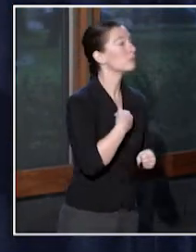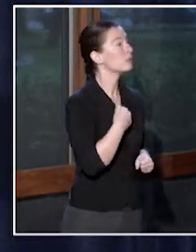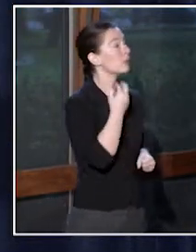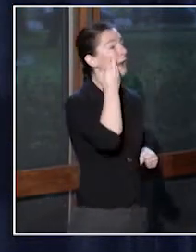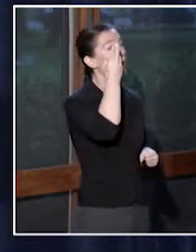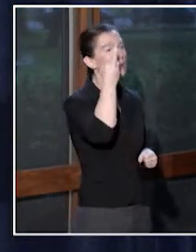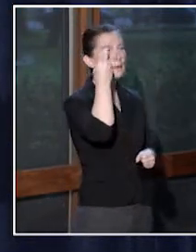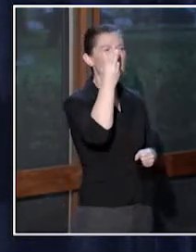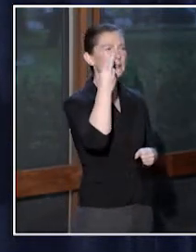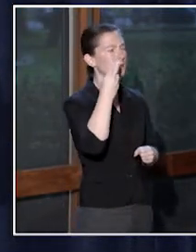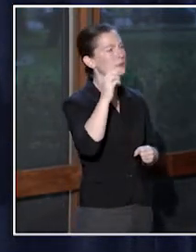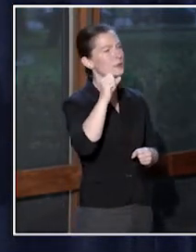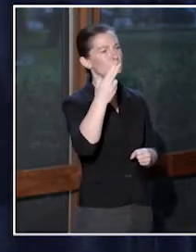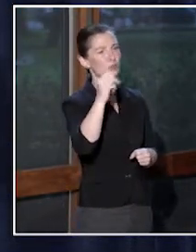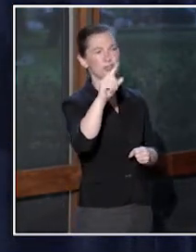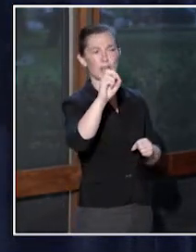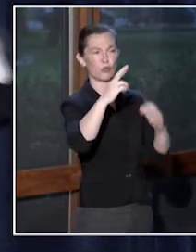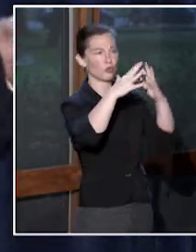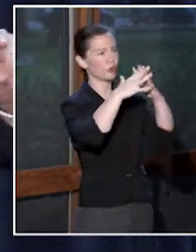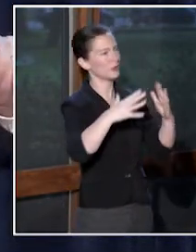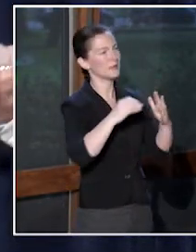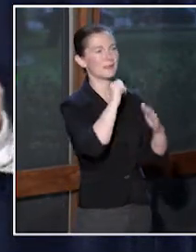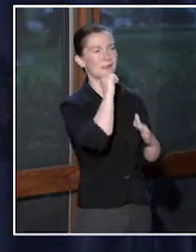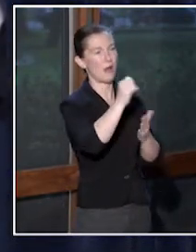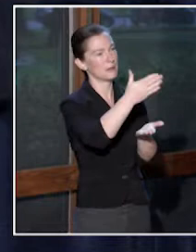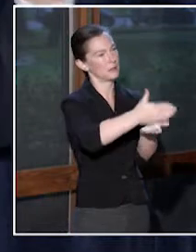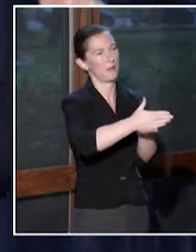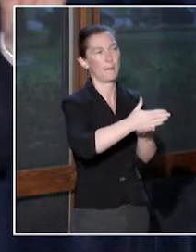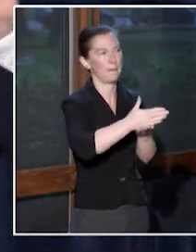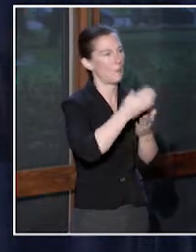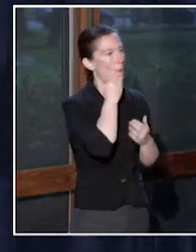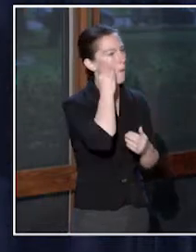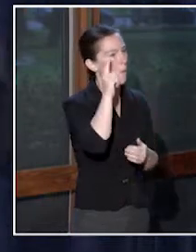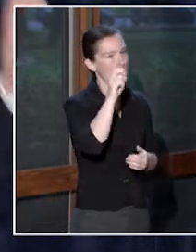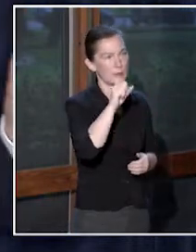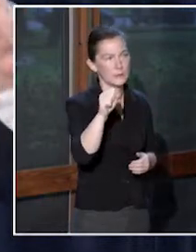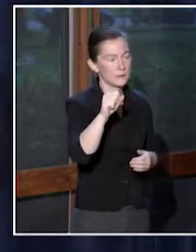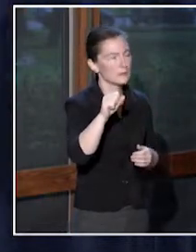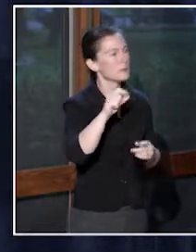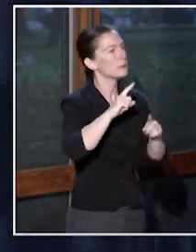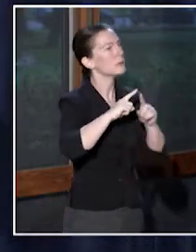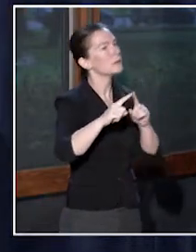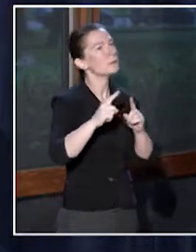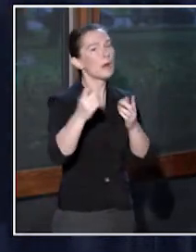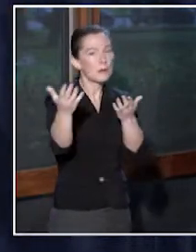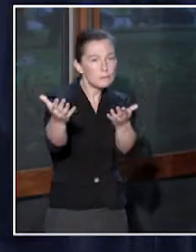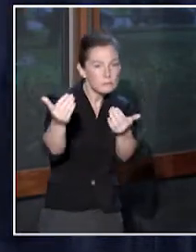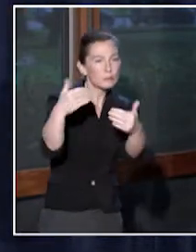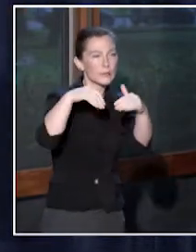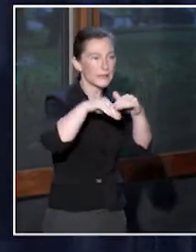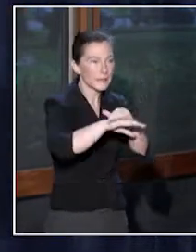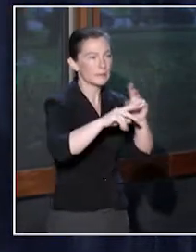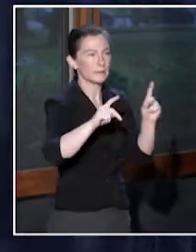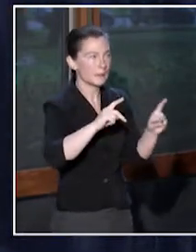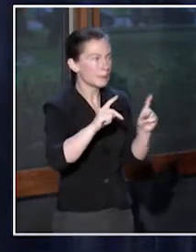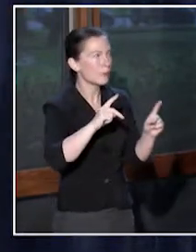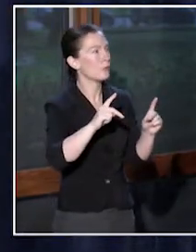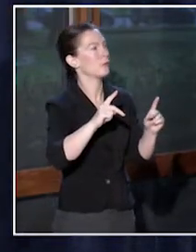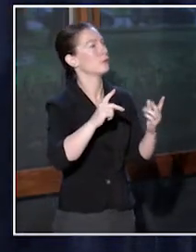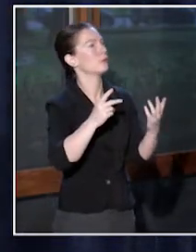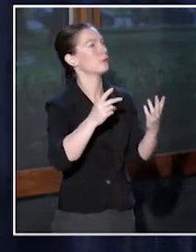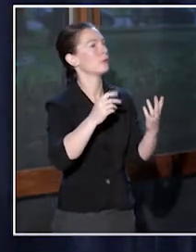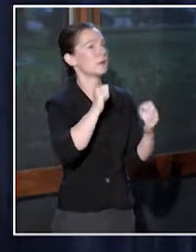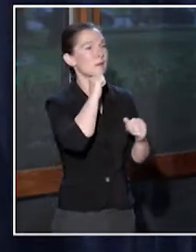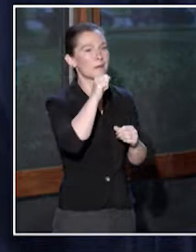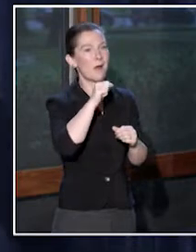ending homelessness. But shelter gets people out of the elements, out of the rain, out of the snow, out of the